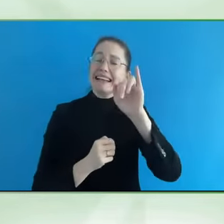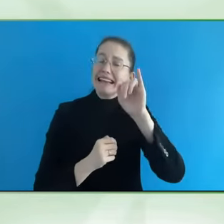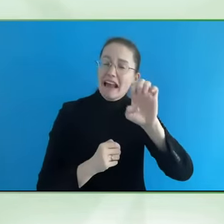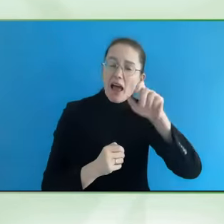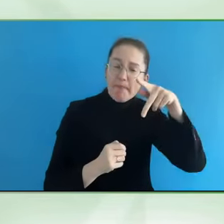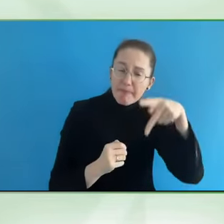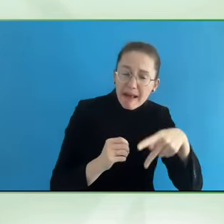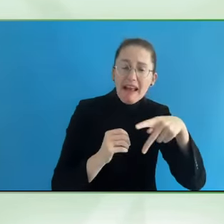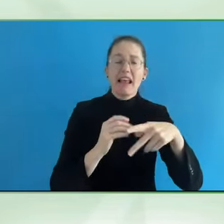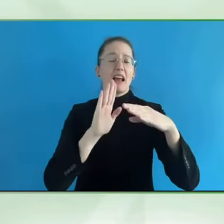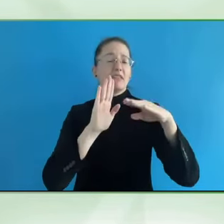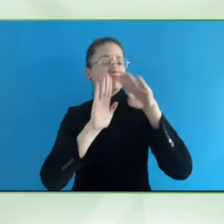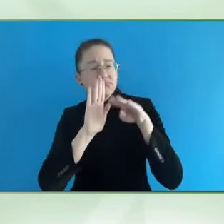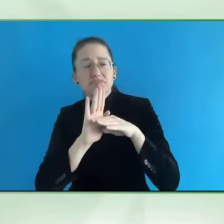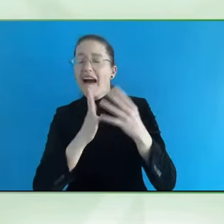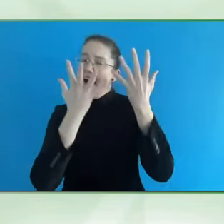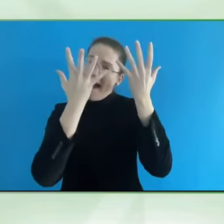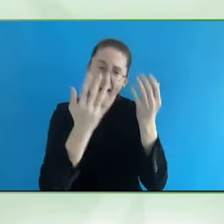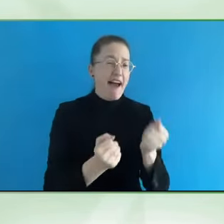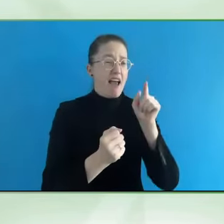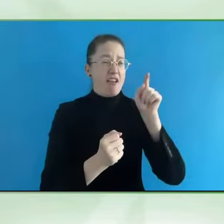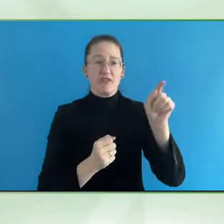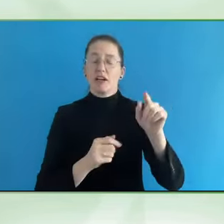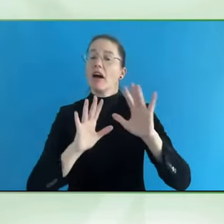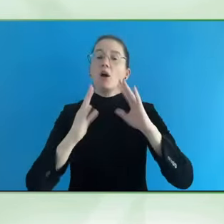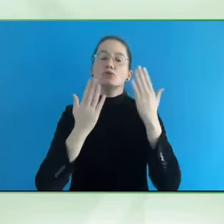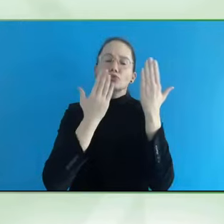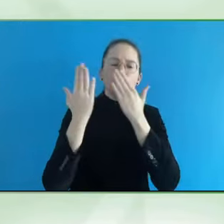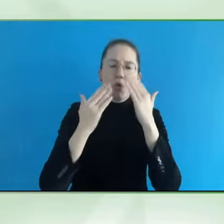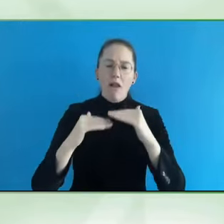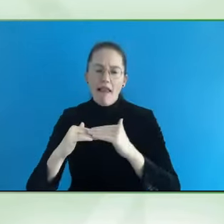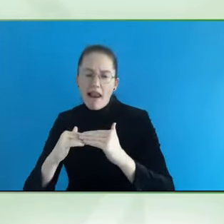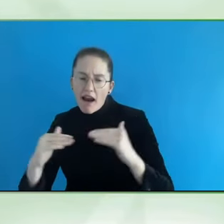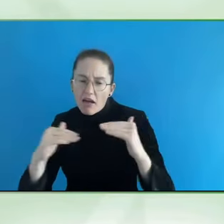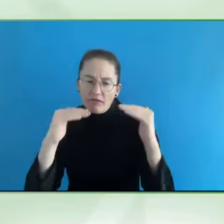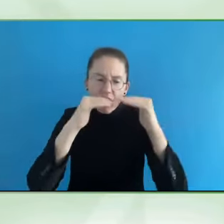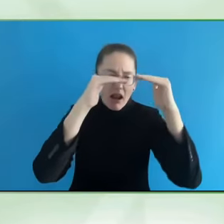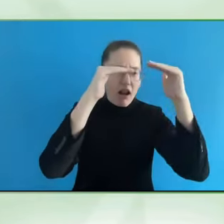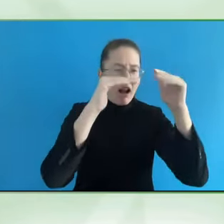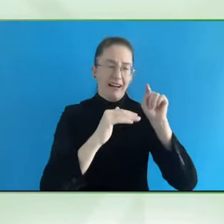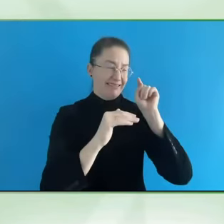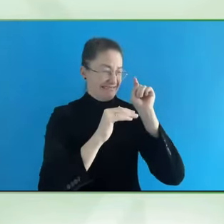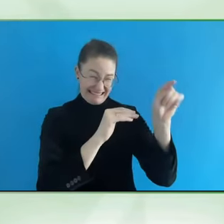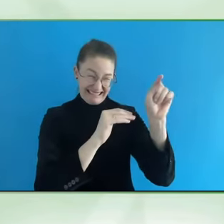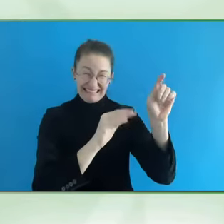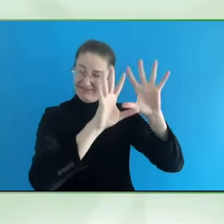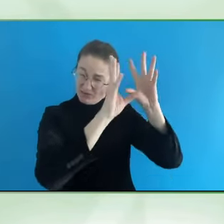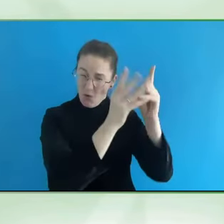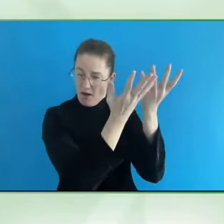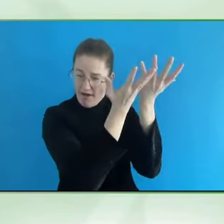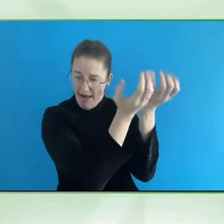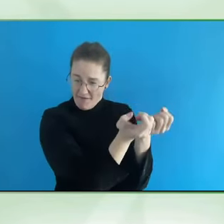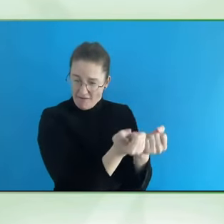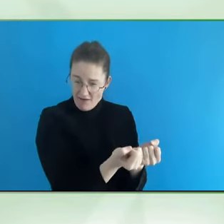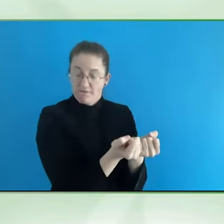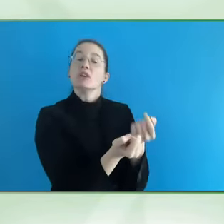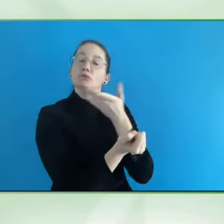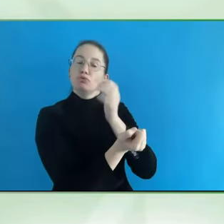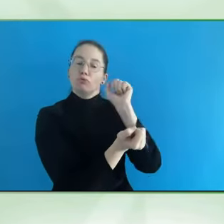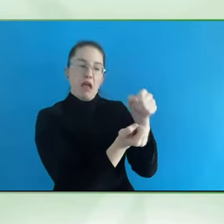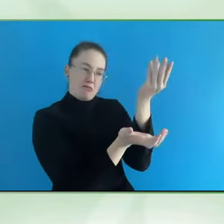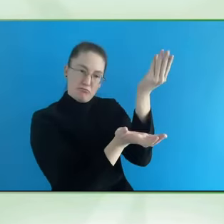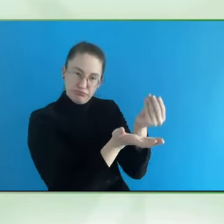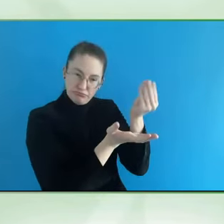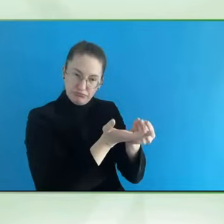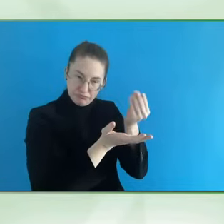other documents. Additionally, a series of national webinars for teachers